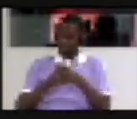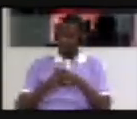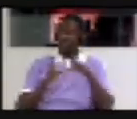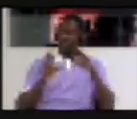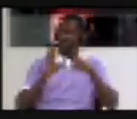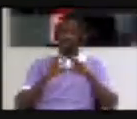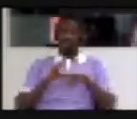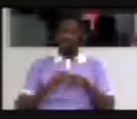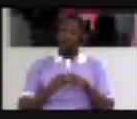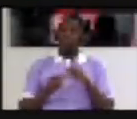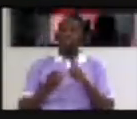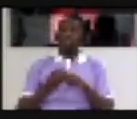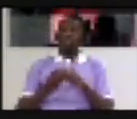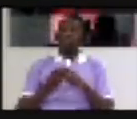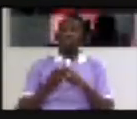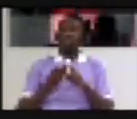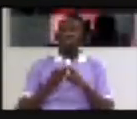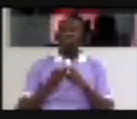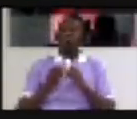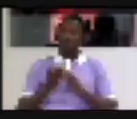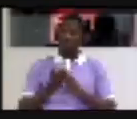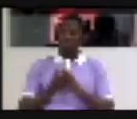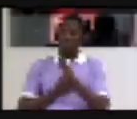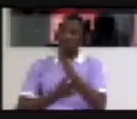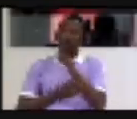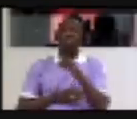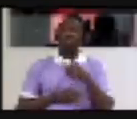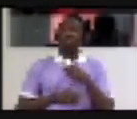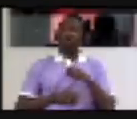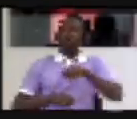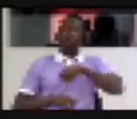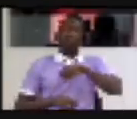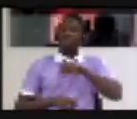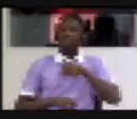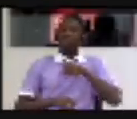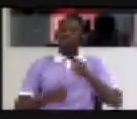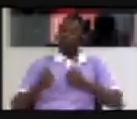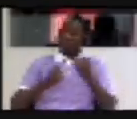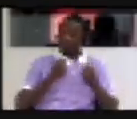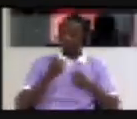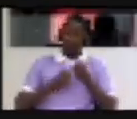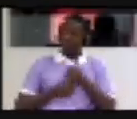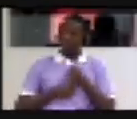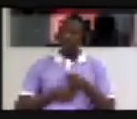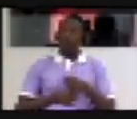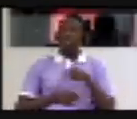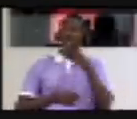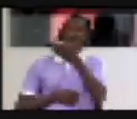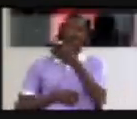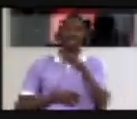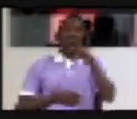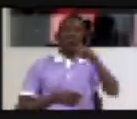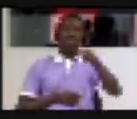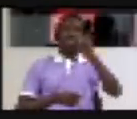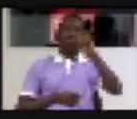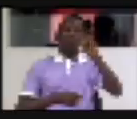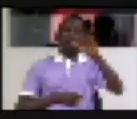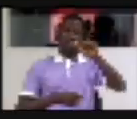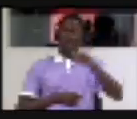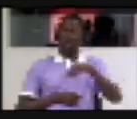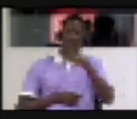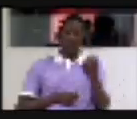and we'll go through your personal victimization at the NIA as well as Mile